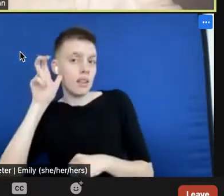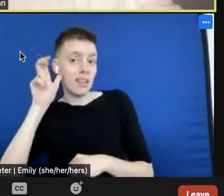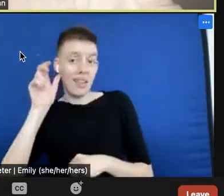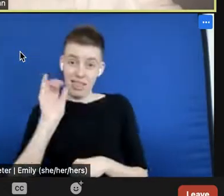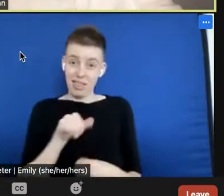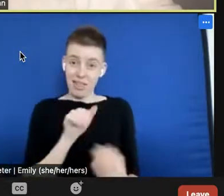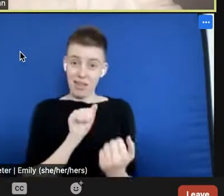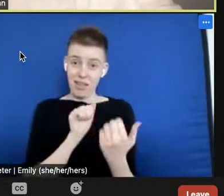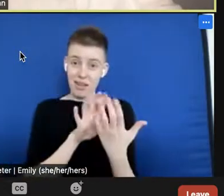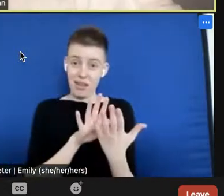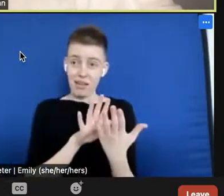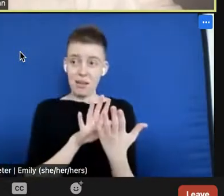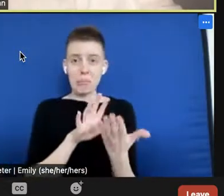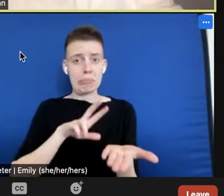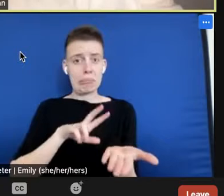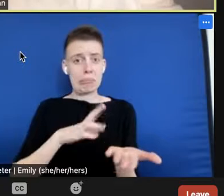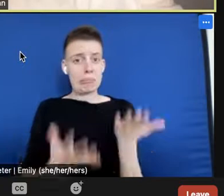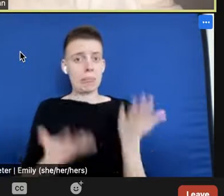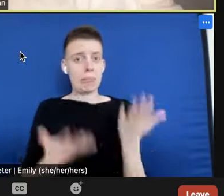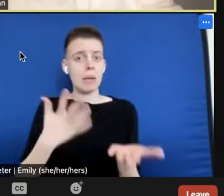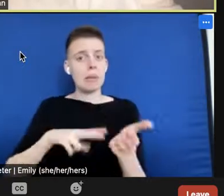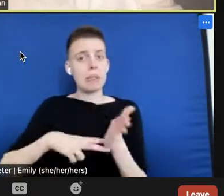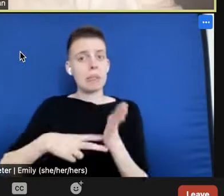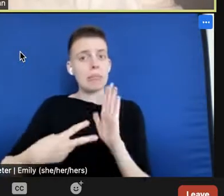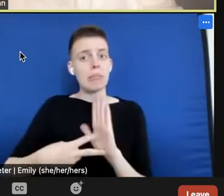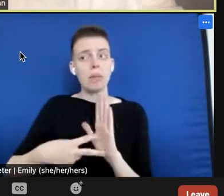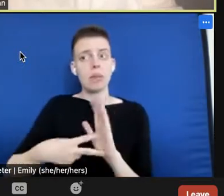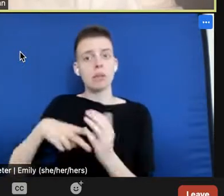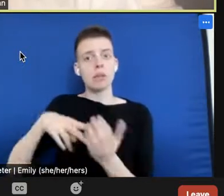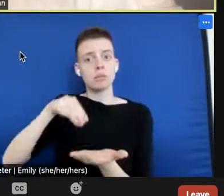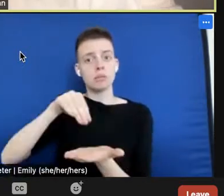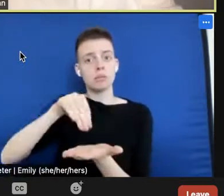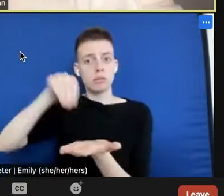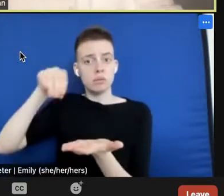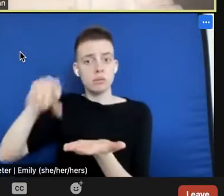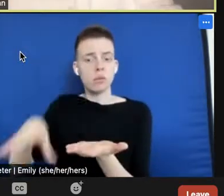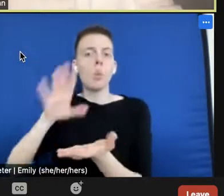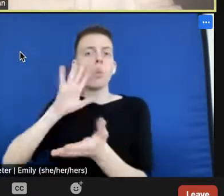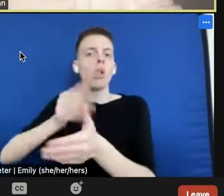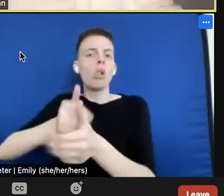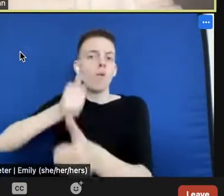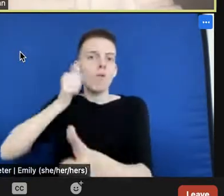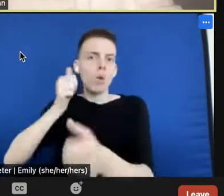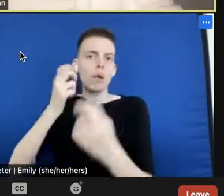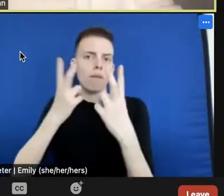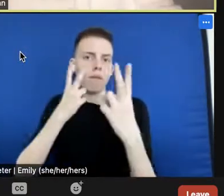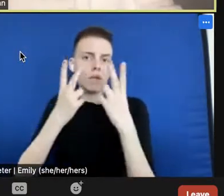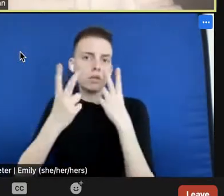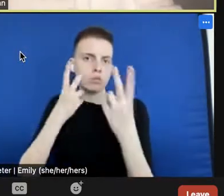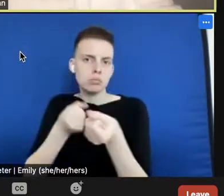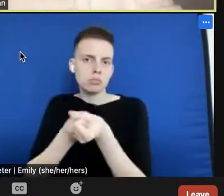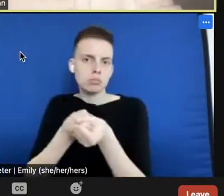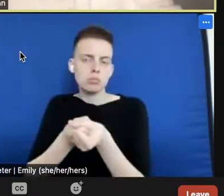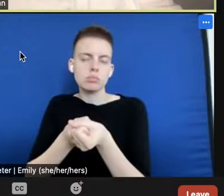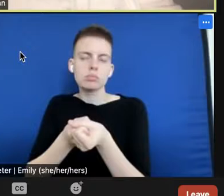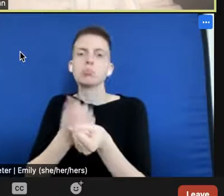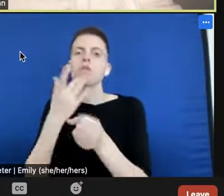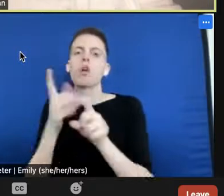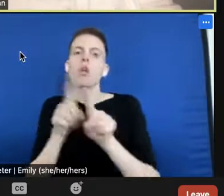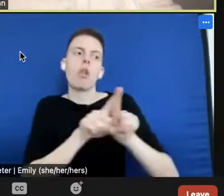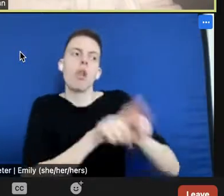with CVI having a methodology that avoids visual supports in favor of tactile and auditory,